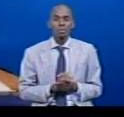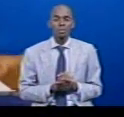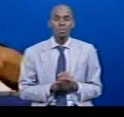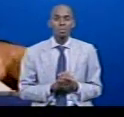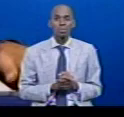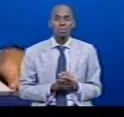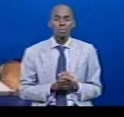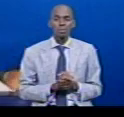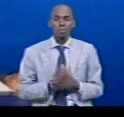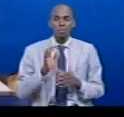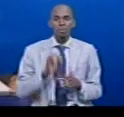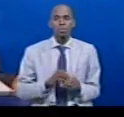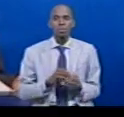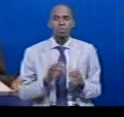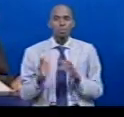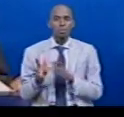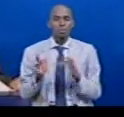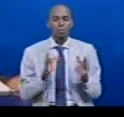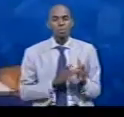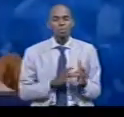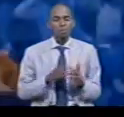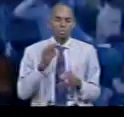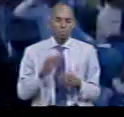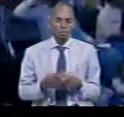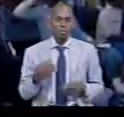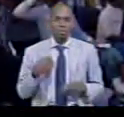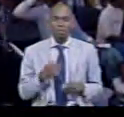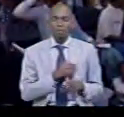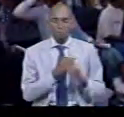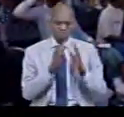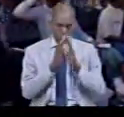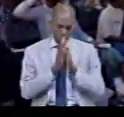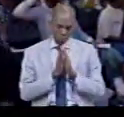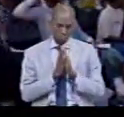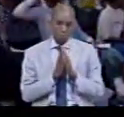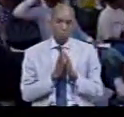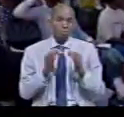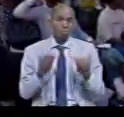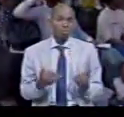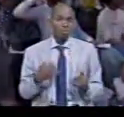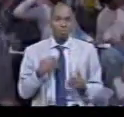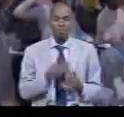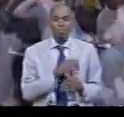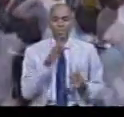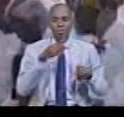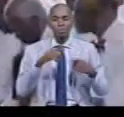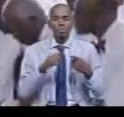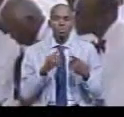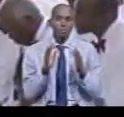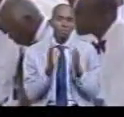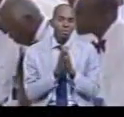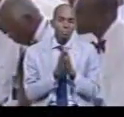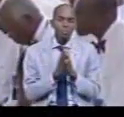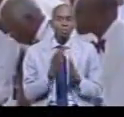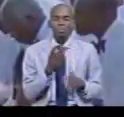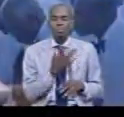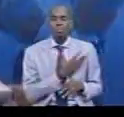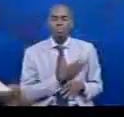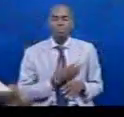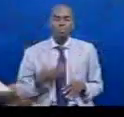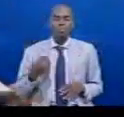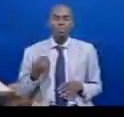In Jesus' name, we pray. We're going to pray. According to Jeremiah chapter